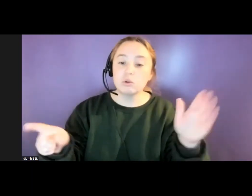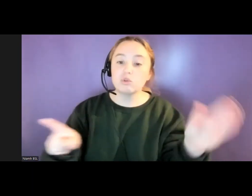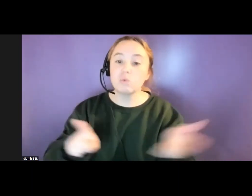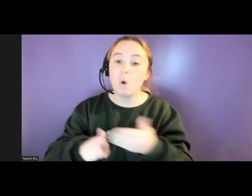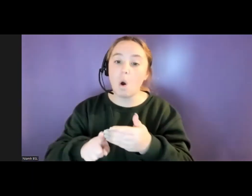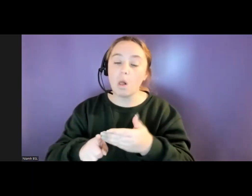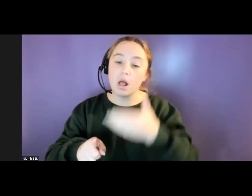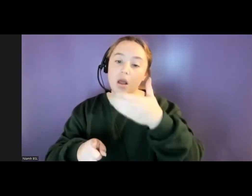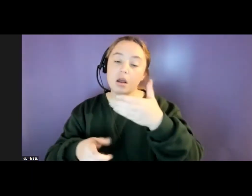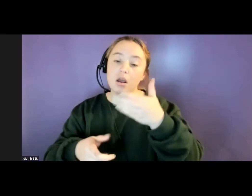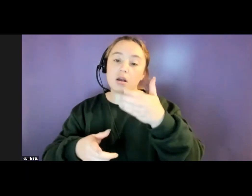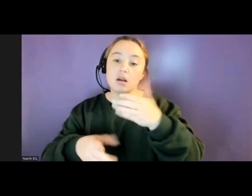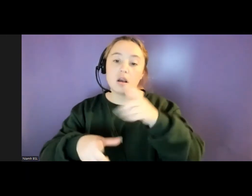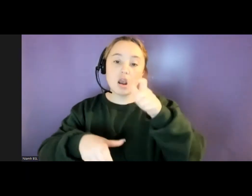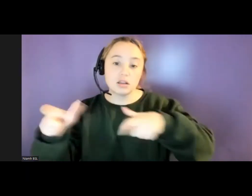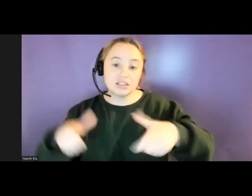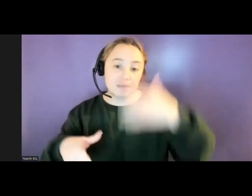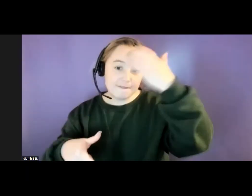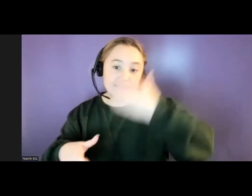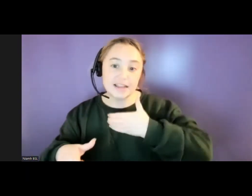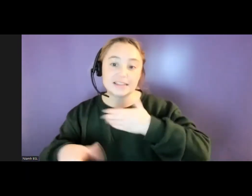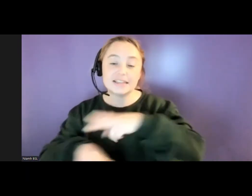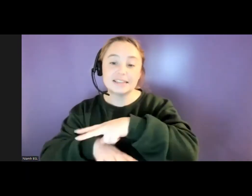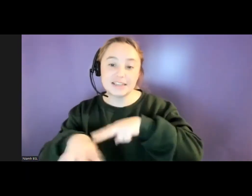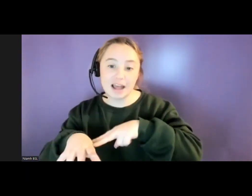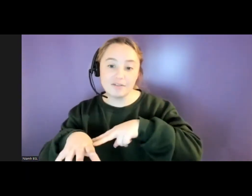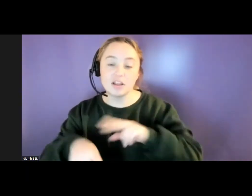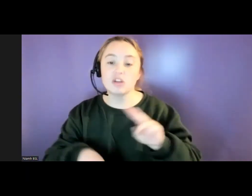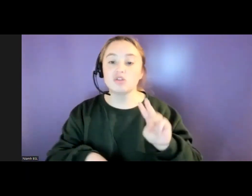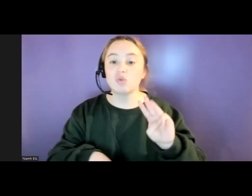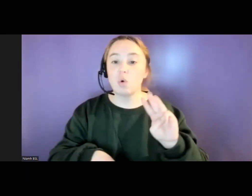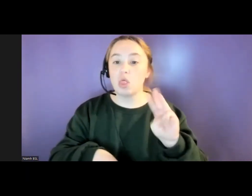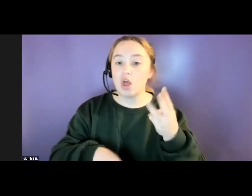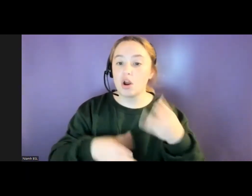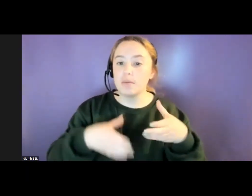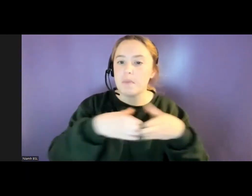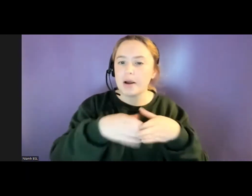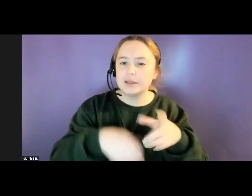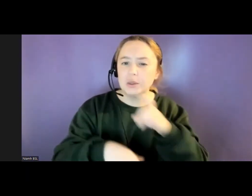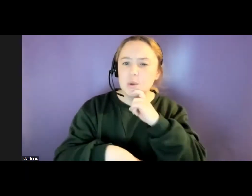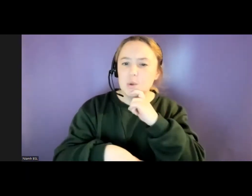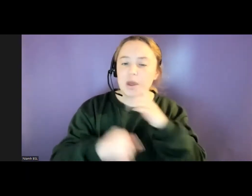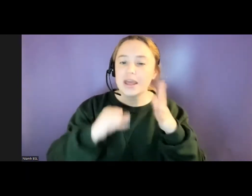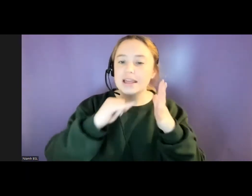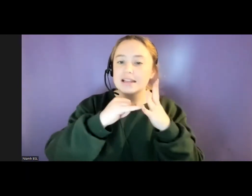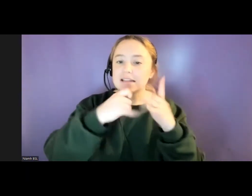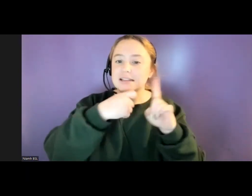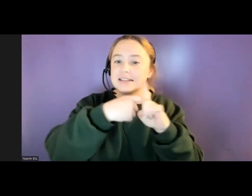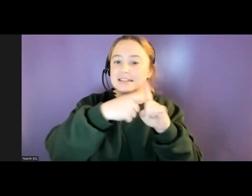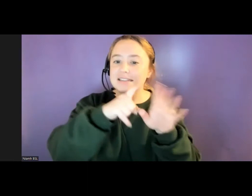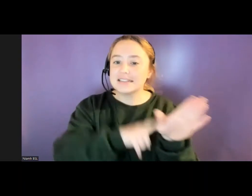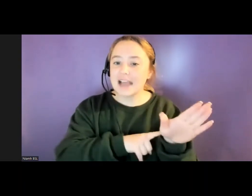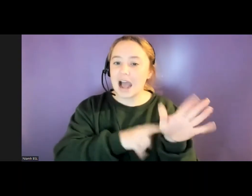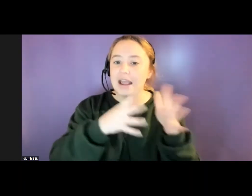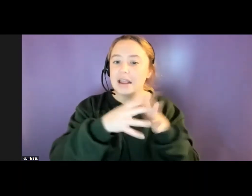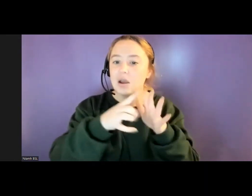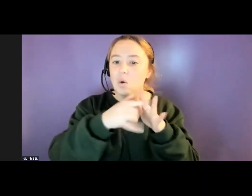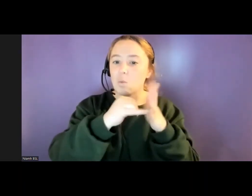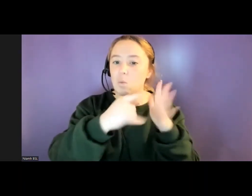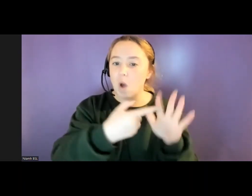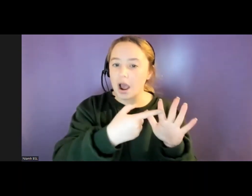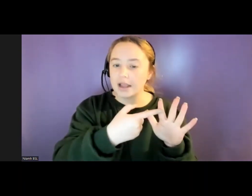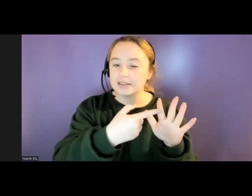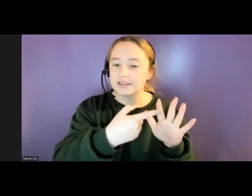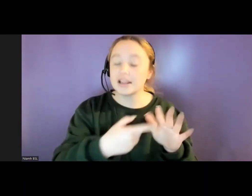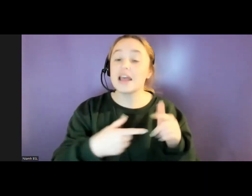staff. So that third party company is Skywise, and they have provided us with a vast amount